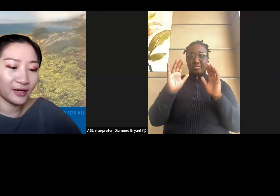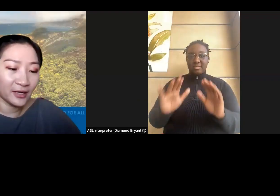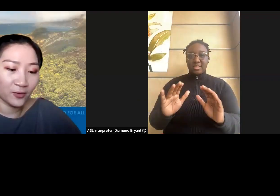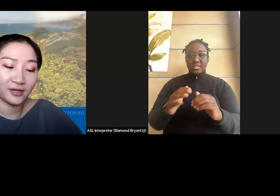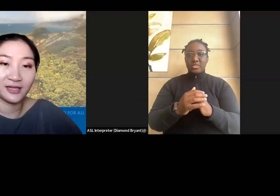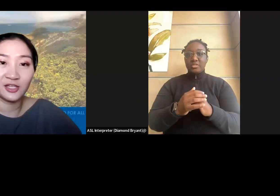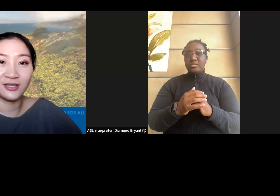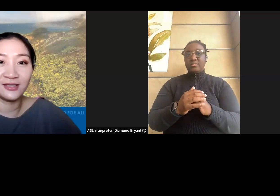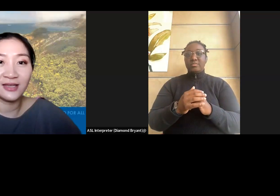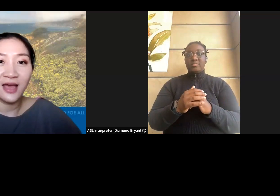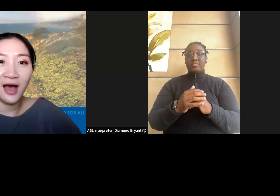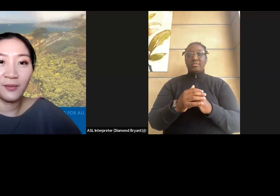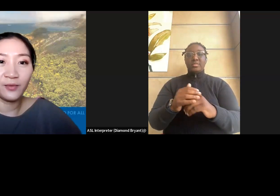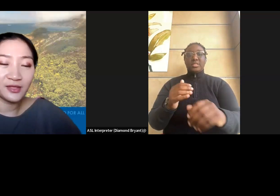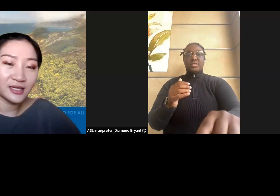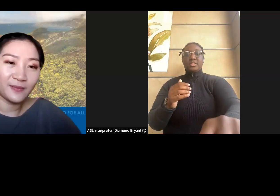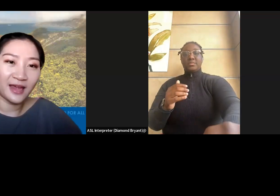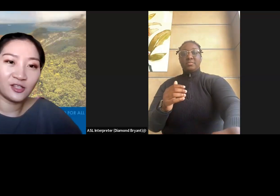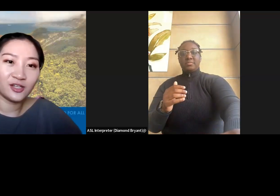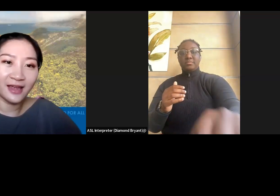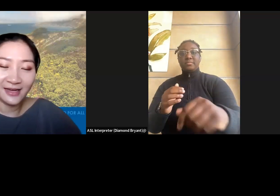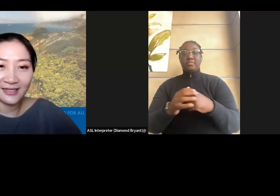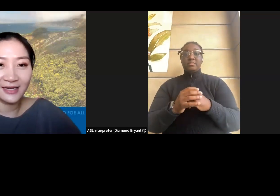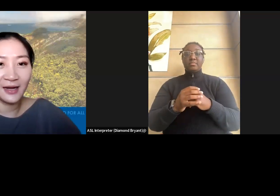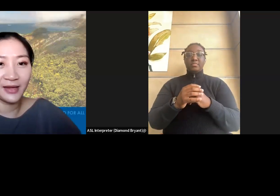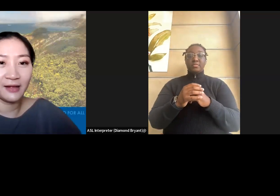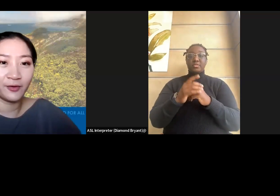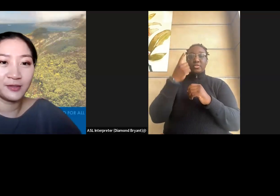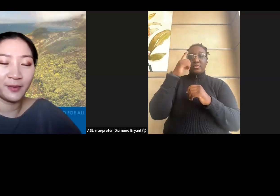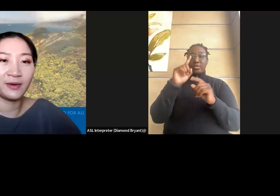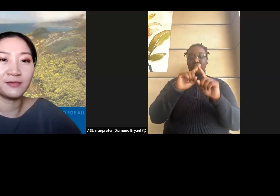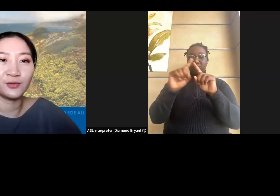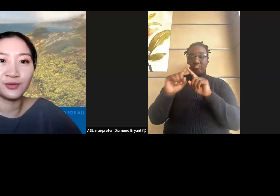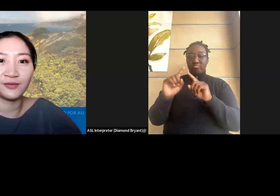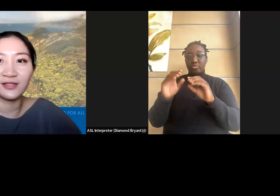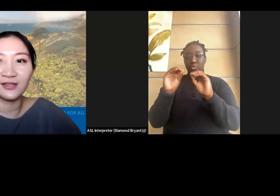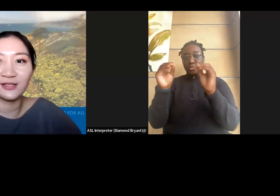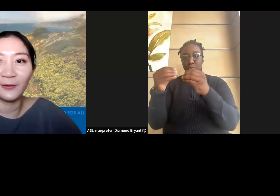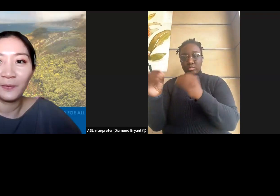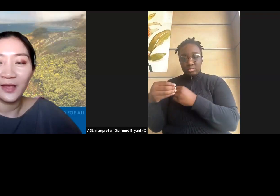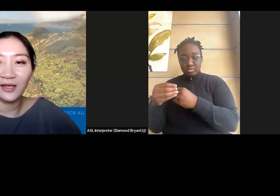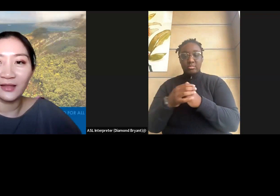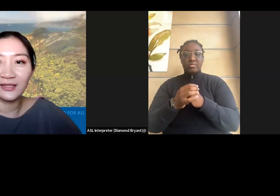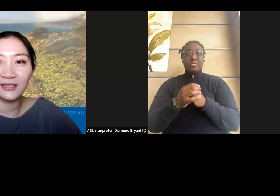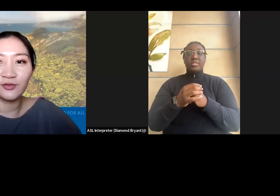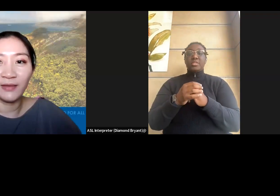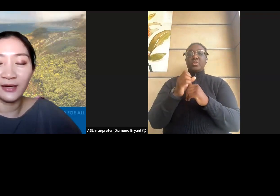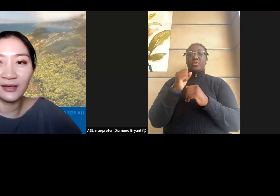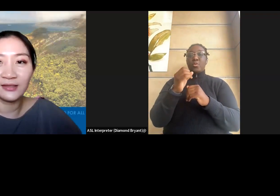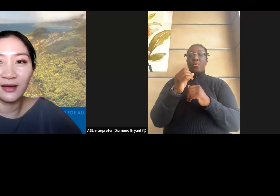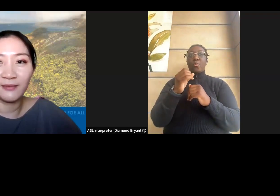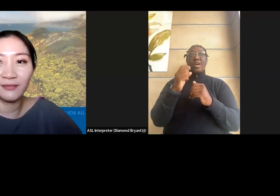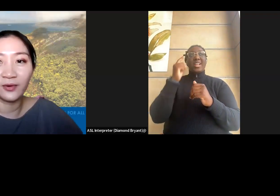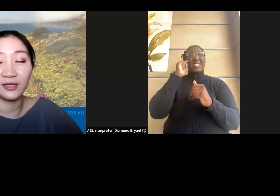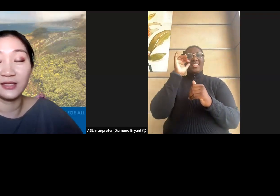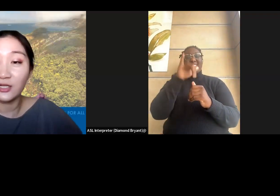coalition of 90 organizations with CDPH and California Department of Social Services. So I think that's a